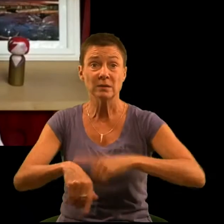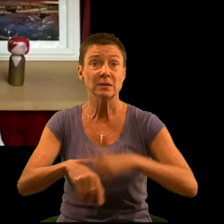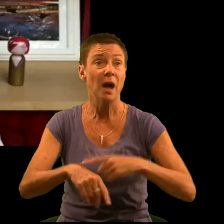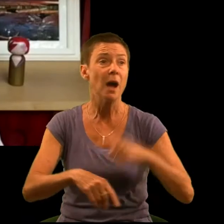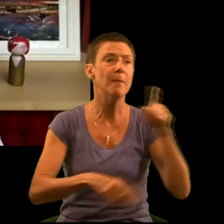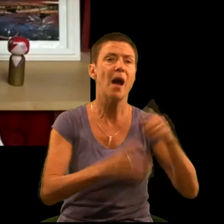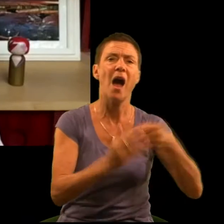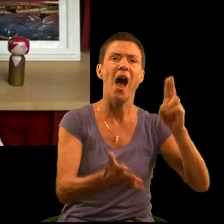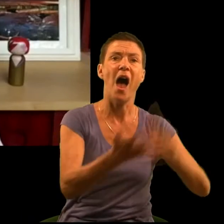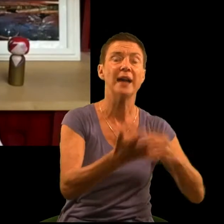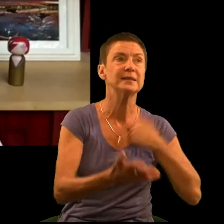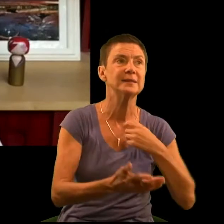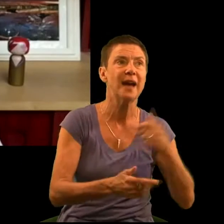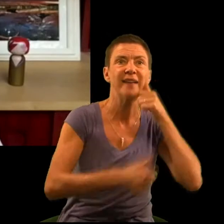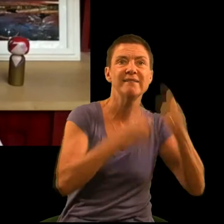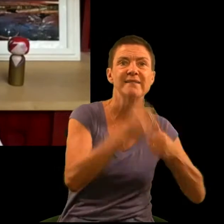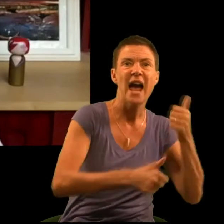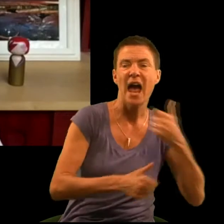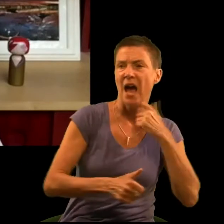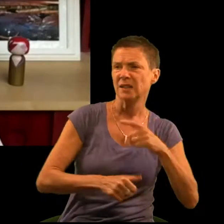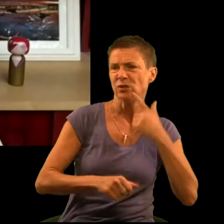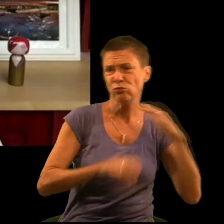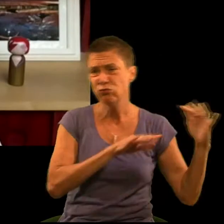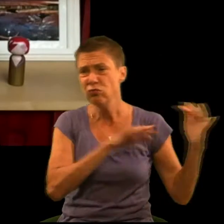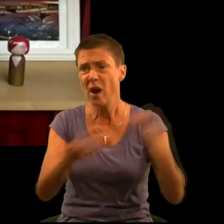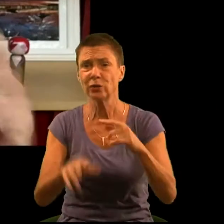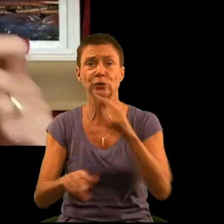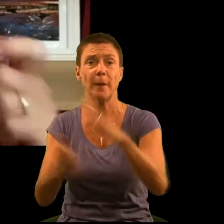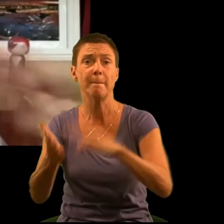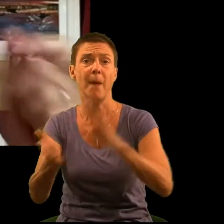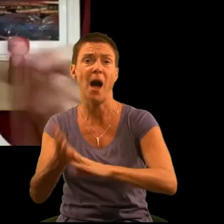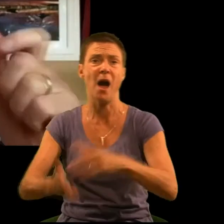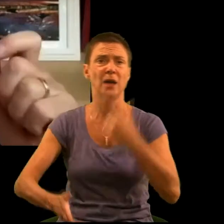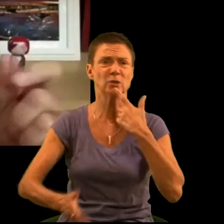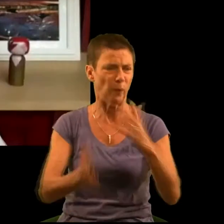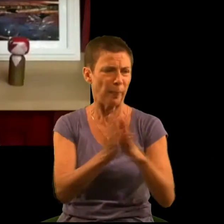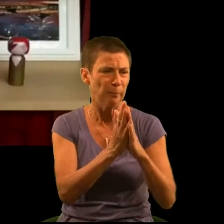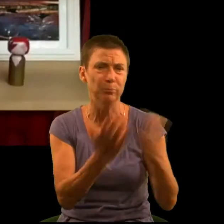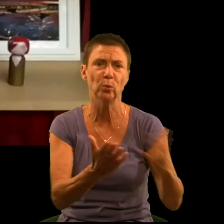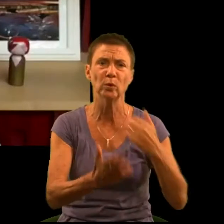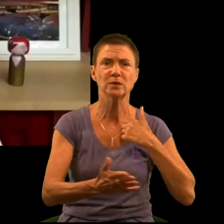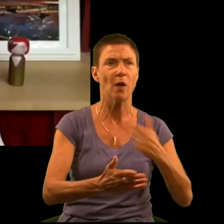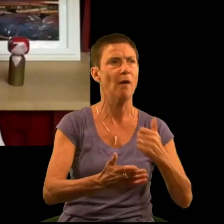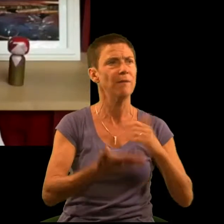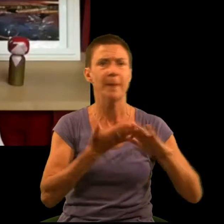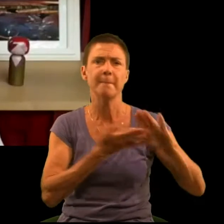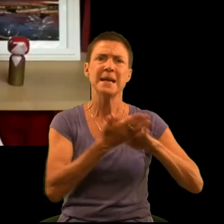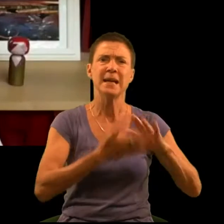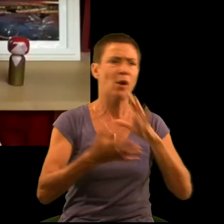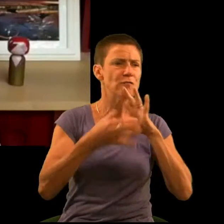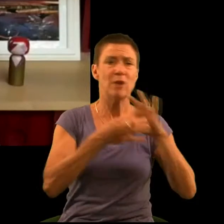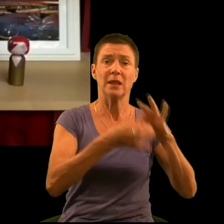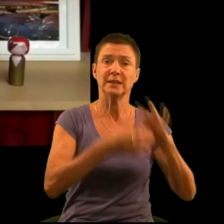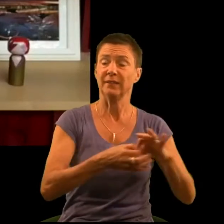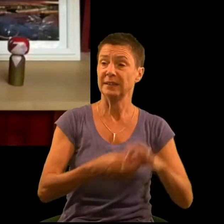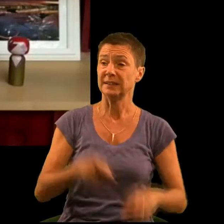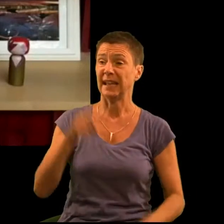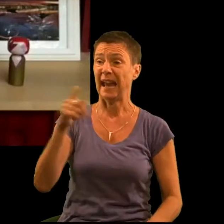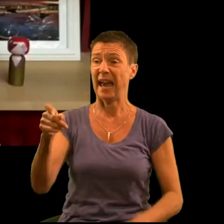Albert Einstein devotees rushed Miles at the school gate, brandishing hardback copies of The Meaning of Relativity, and Beckett dispatched